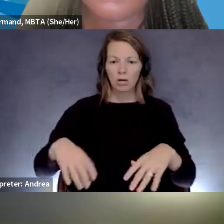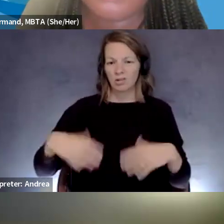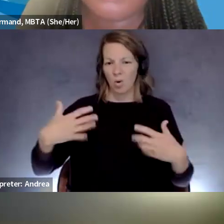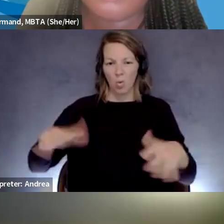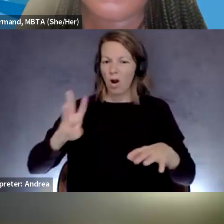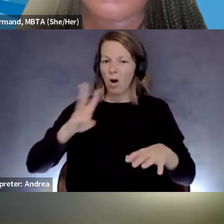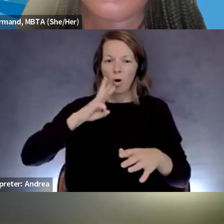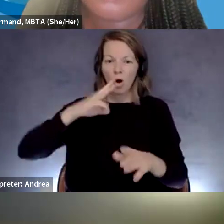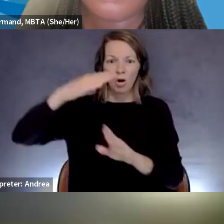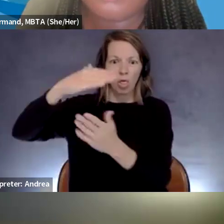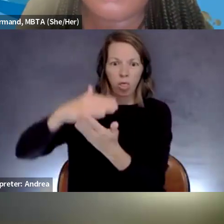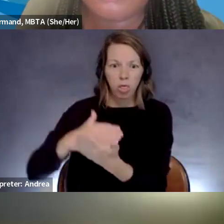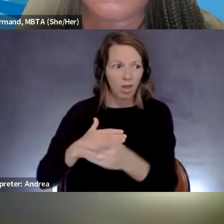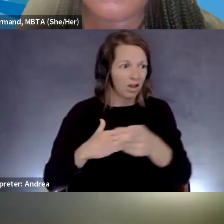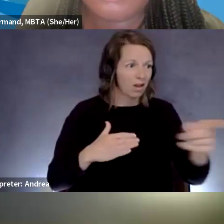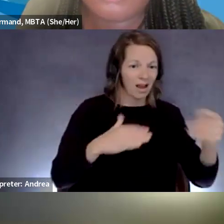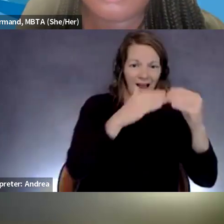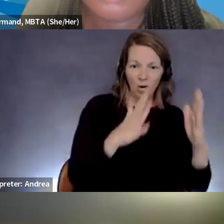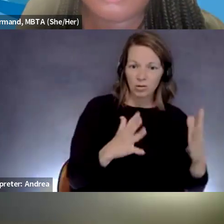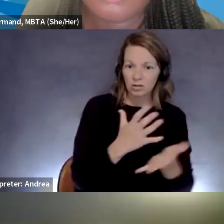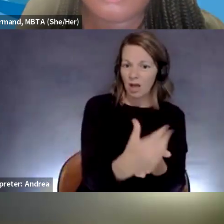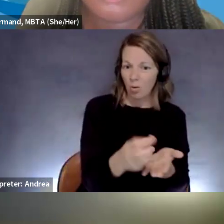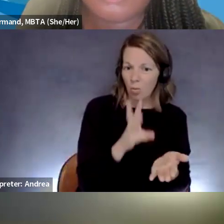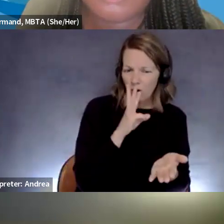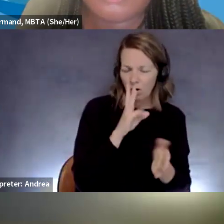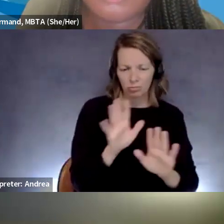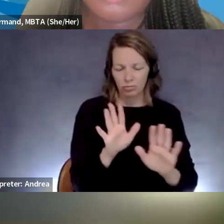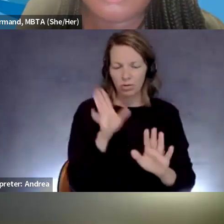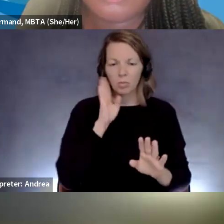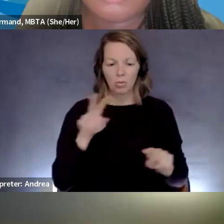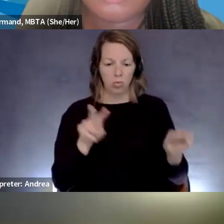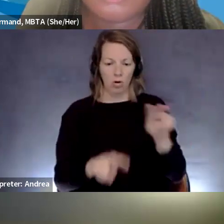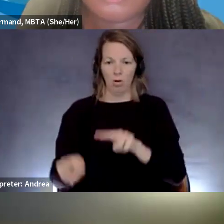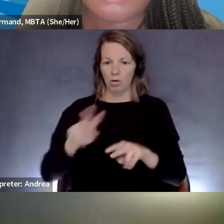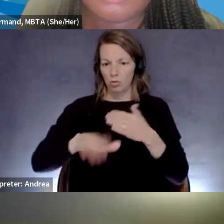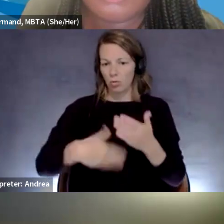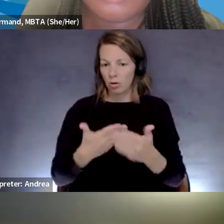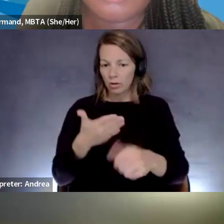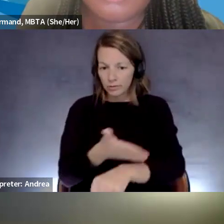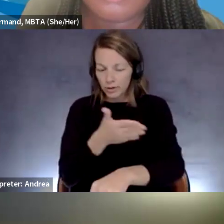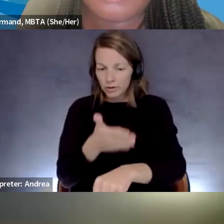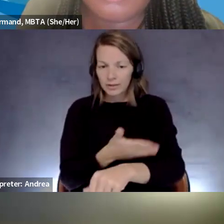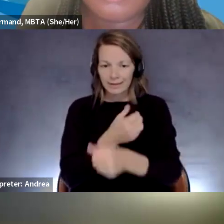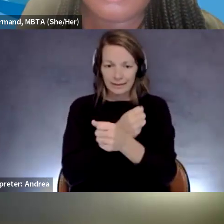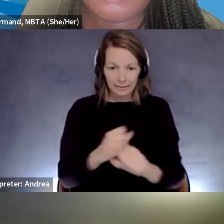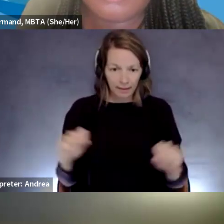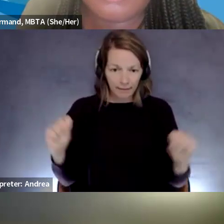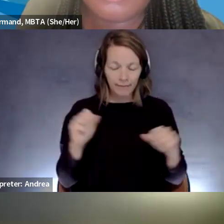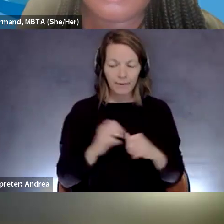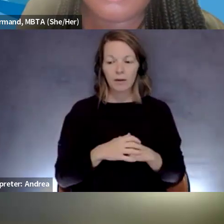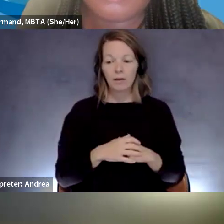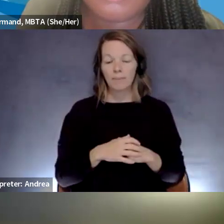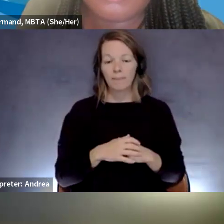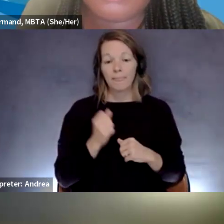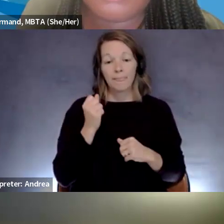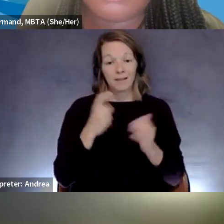dropping. And so we'll have all types of monitoring, make sure the construction is safe. Sometimes we